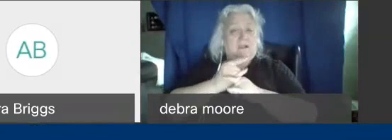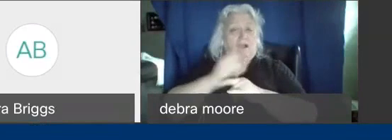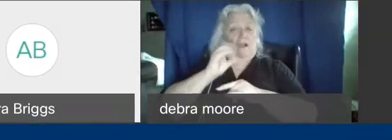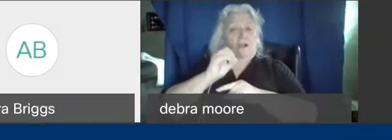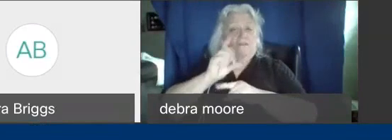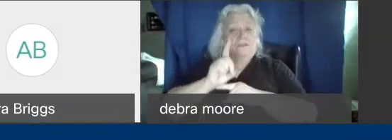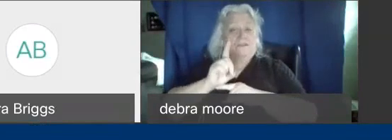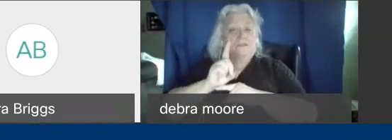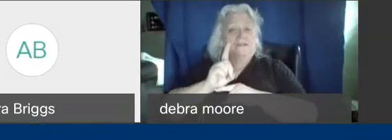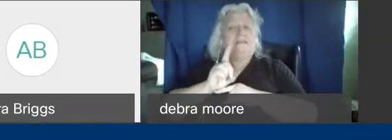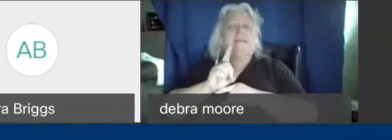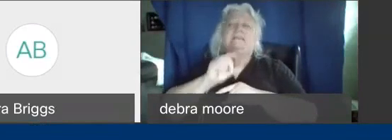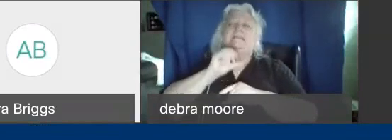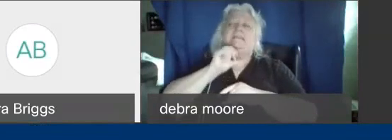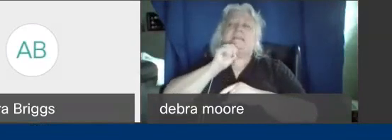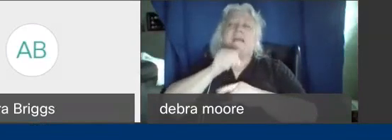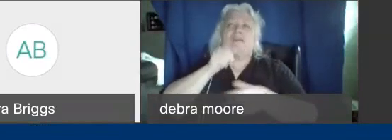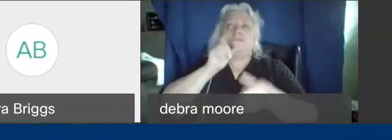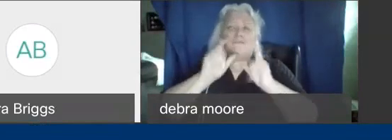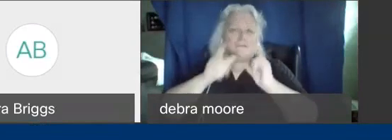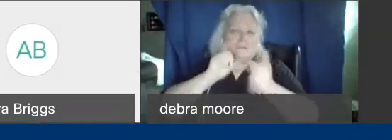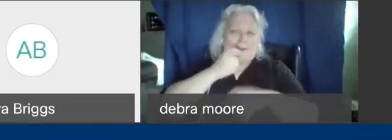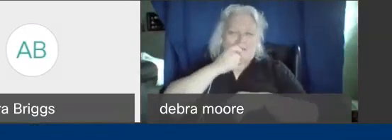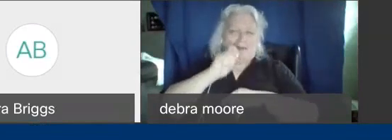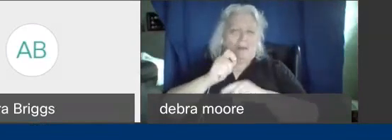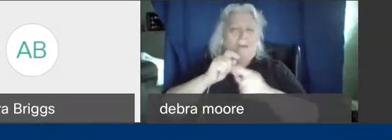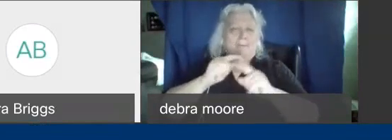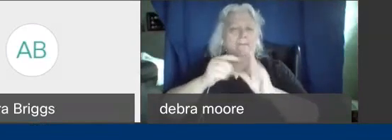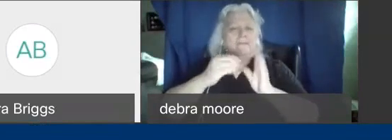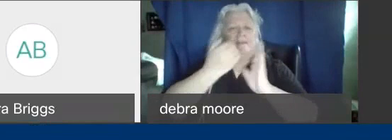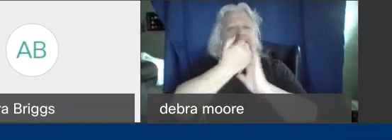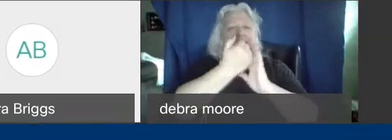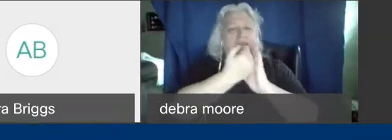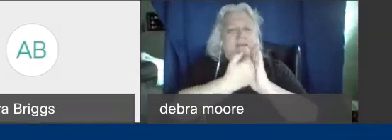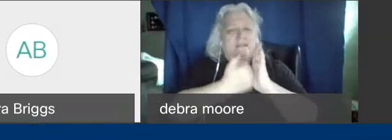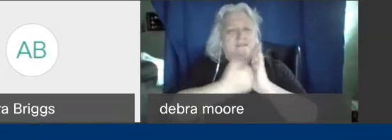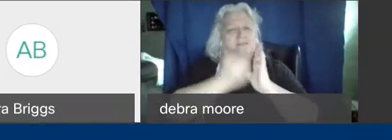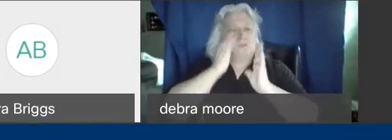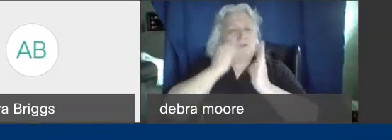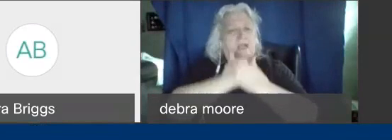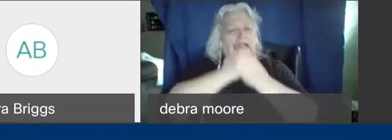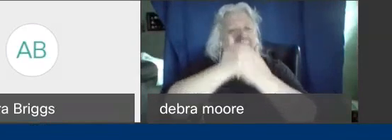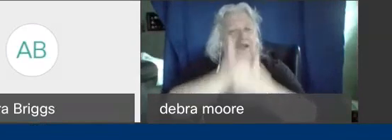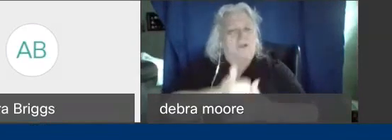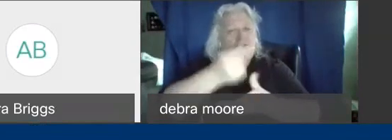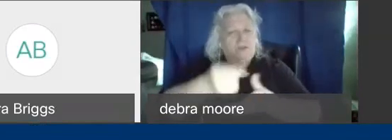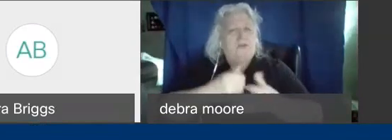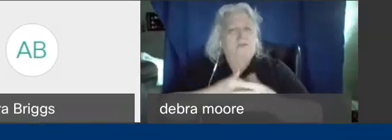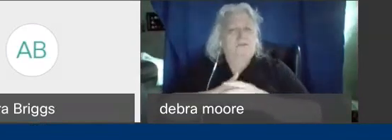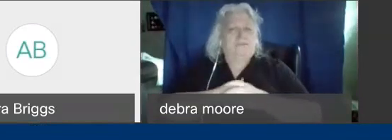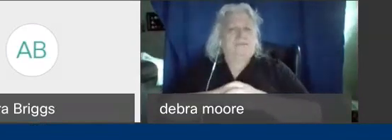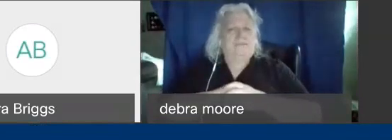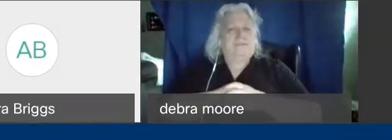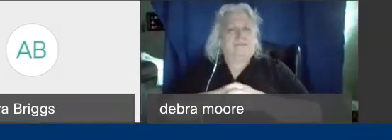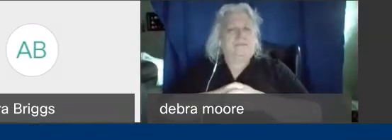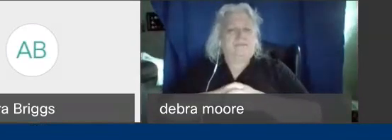consume alcohol. However, taking any of the steps below will help to decrease the likelihood of an overdose or poisoning for yourself or those